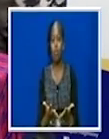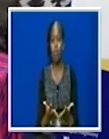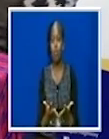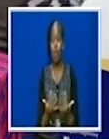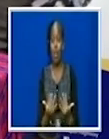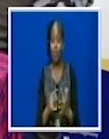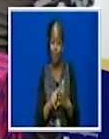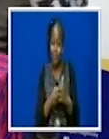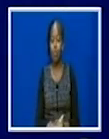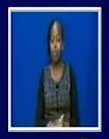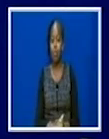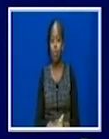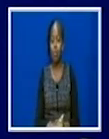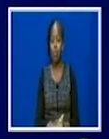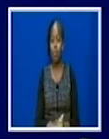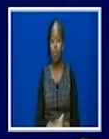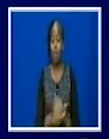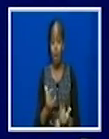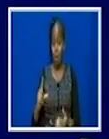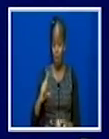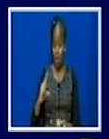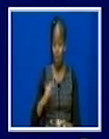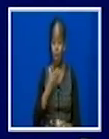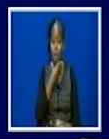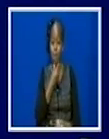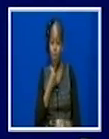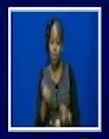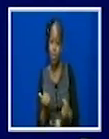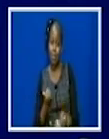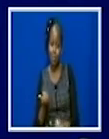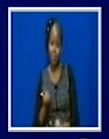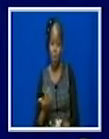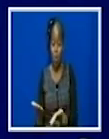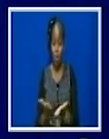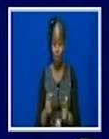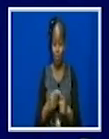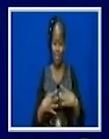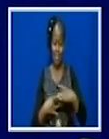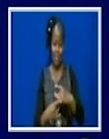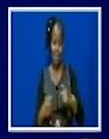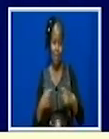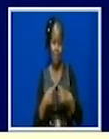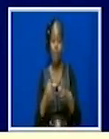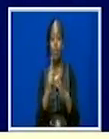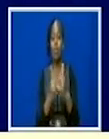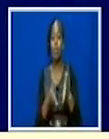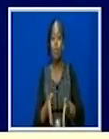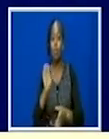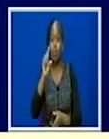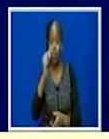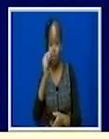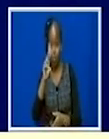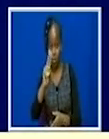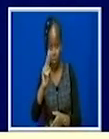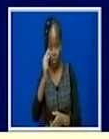started. So, ladies and gentlemen, boys and girls, welcome to yet another interesting physics lesson here at Edu TV. And I